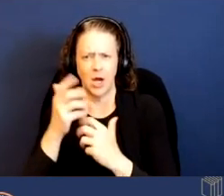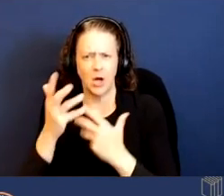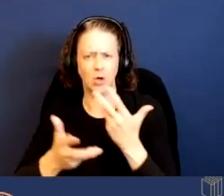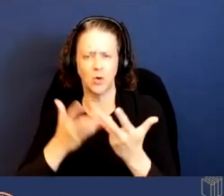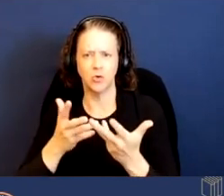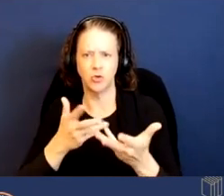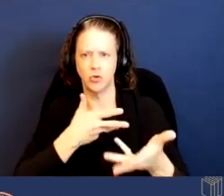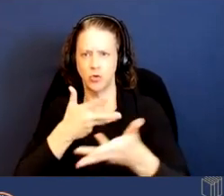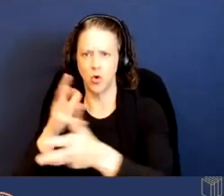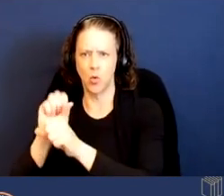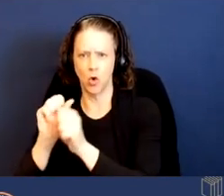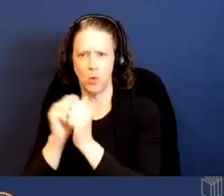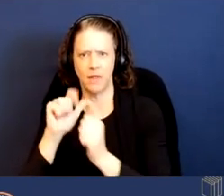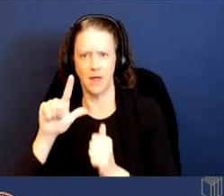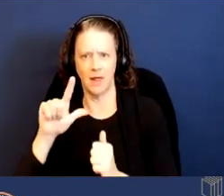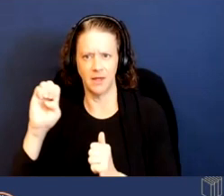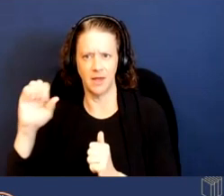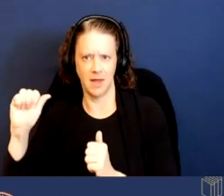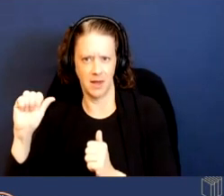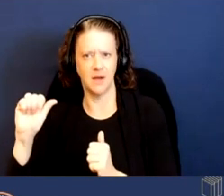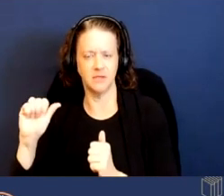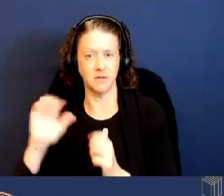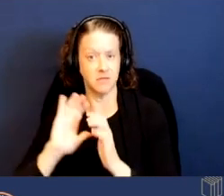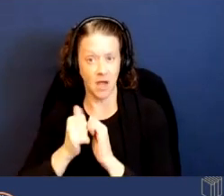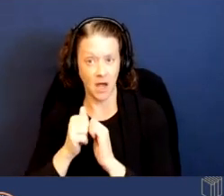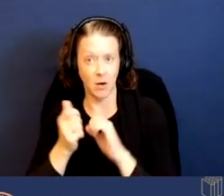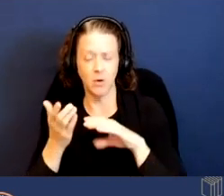with LEAs in terms of increasing,